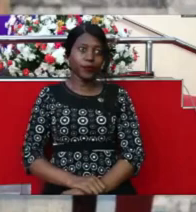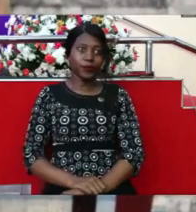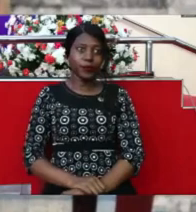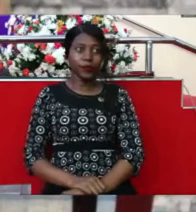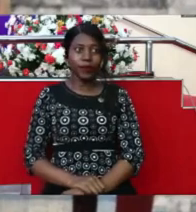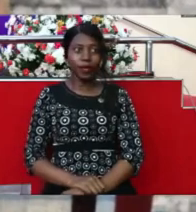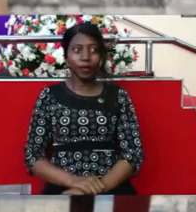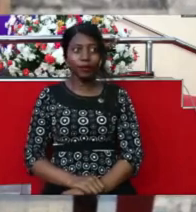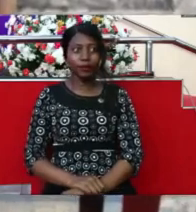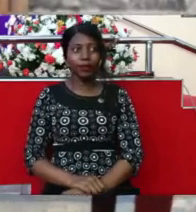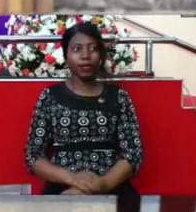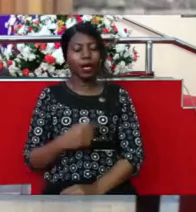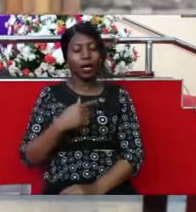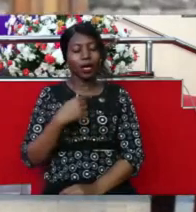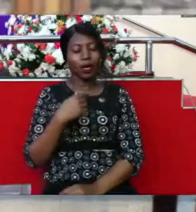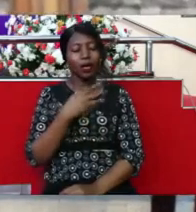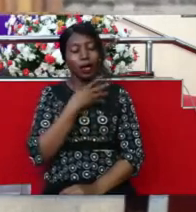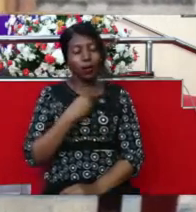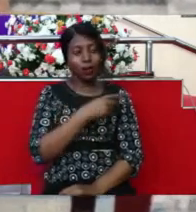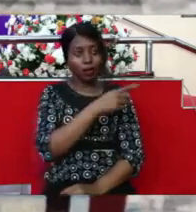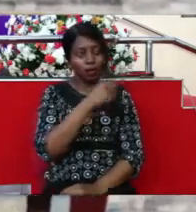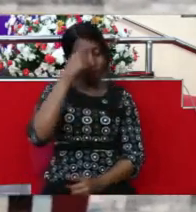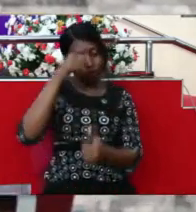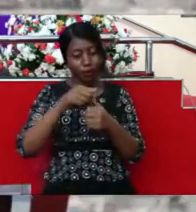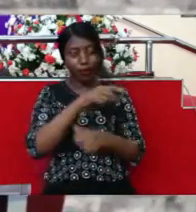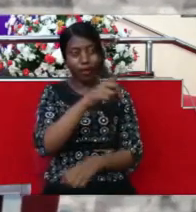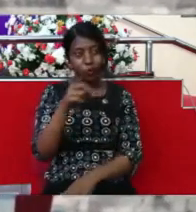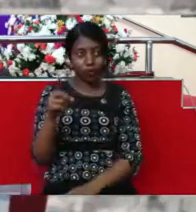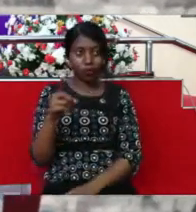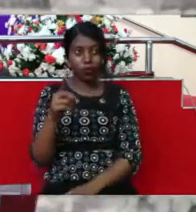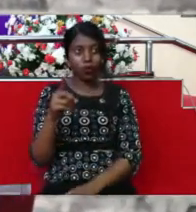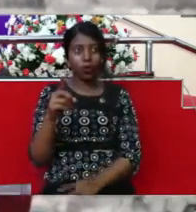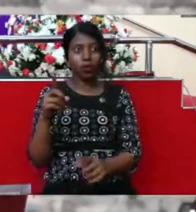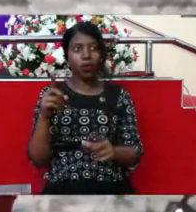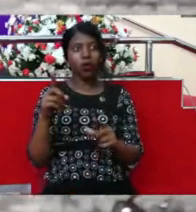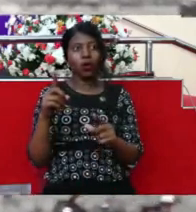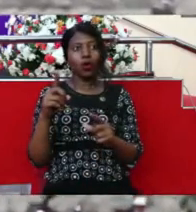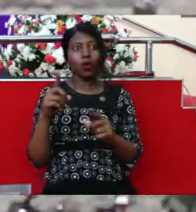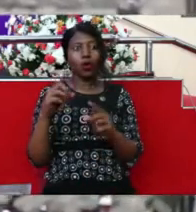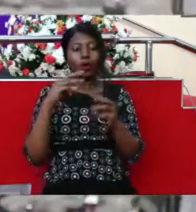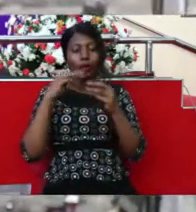And I want to remind you that the message of the church is a holistic